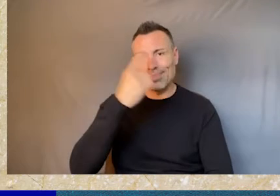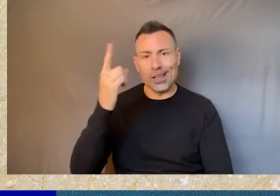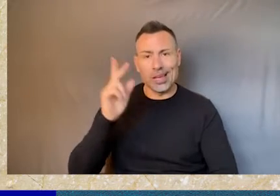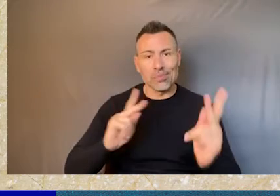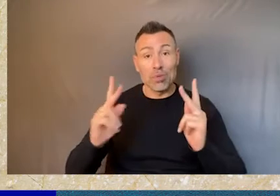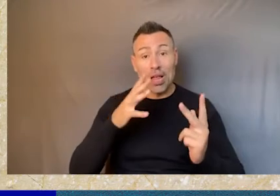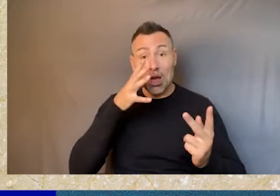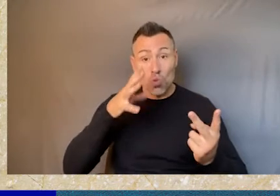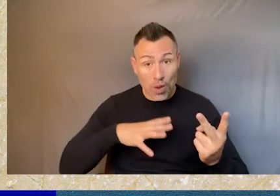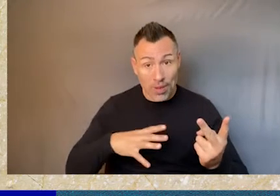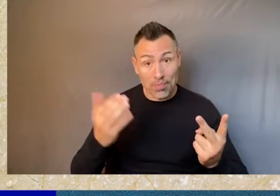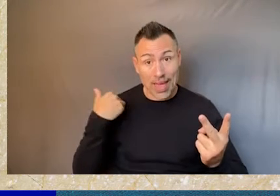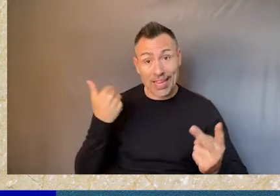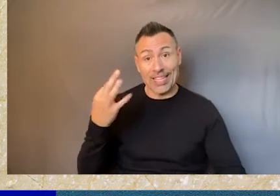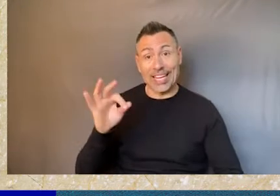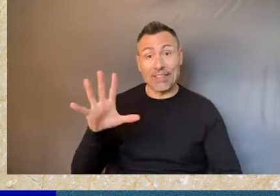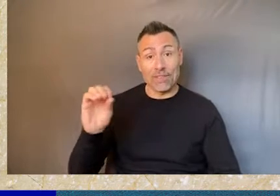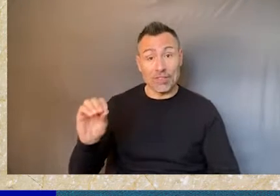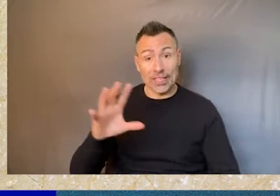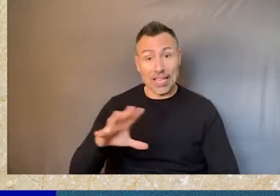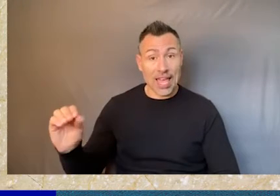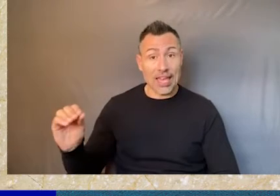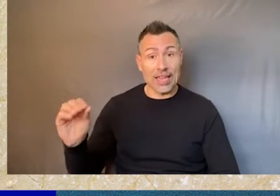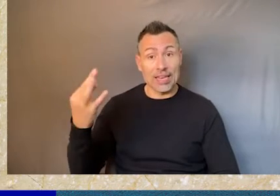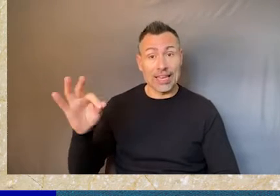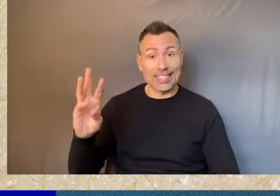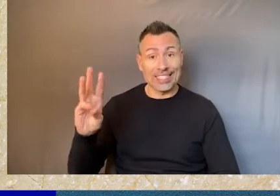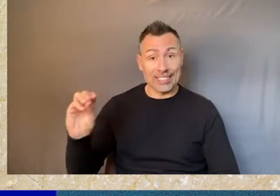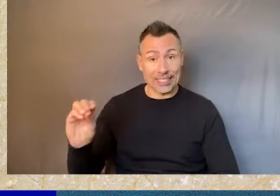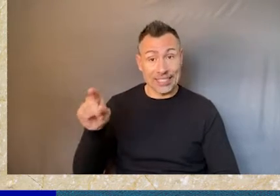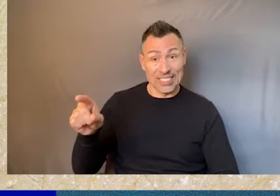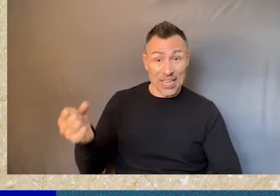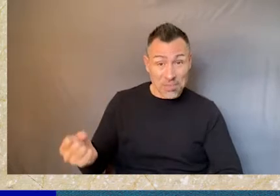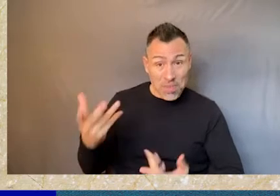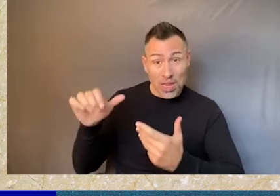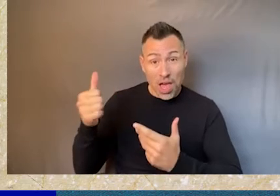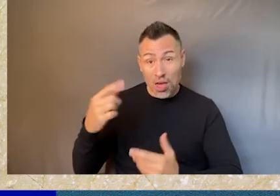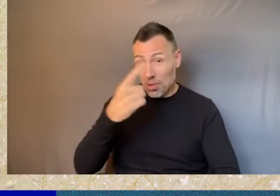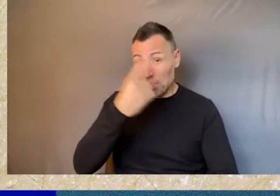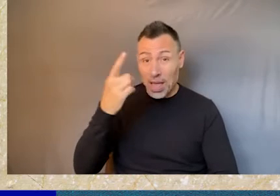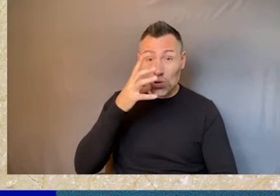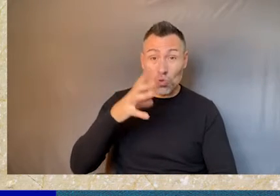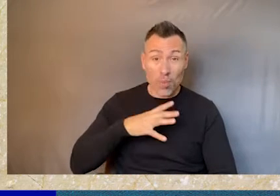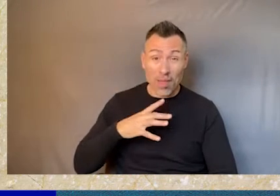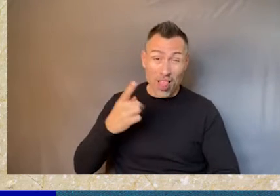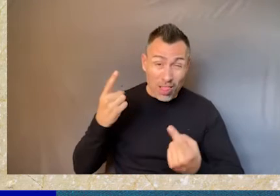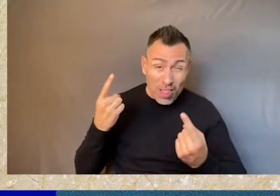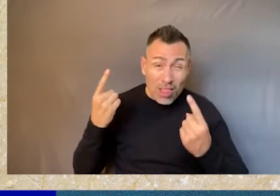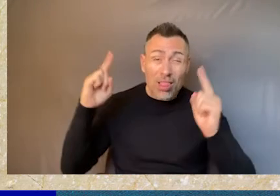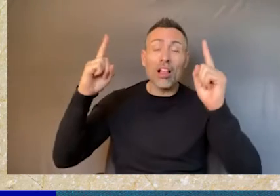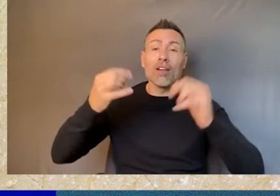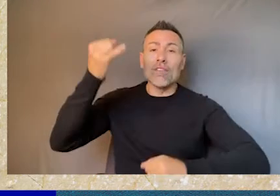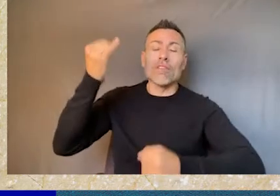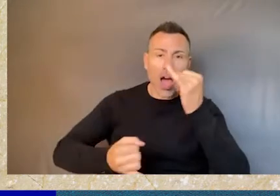in the 1960s. She and several other Black women went on to successfully register to vote in